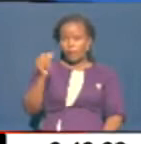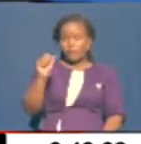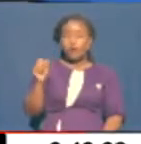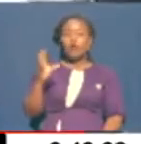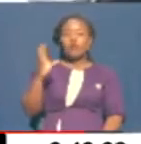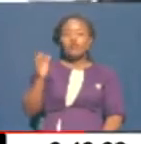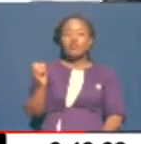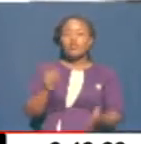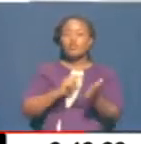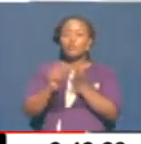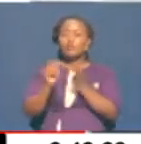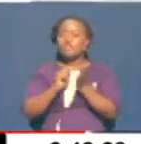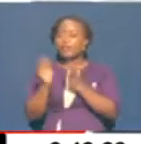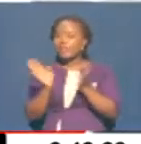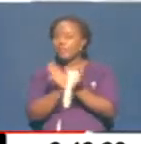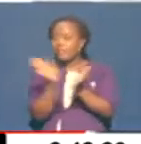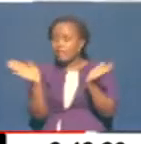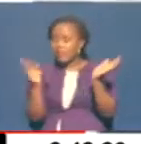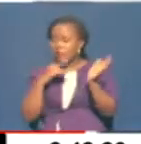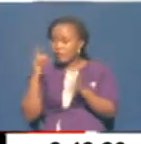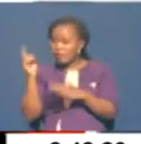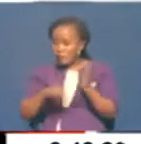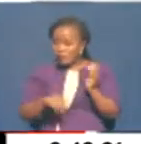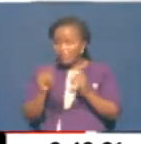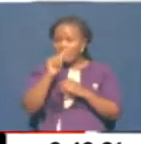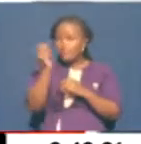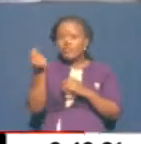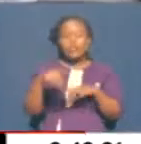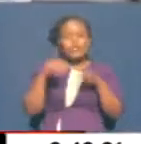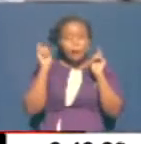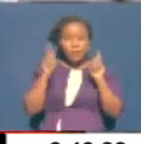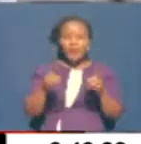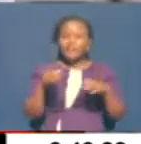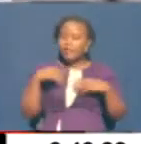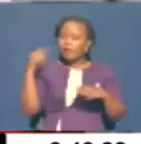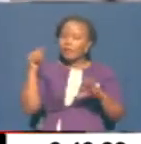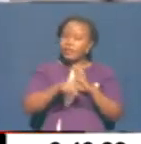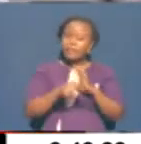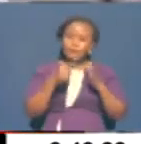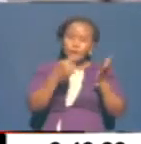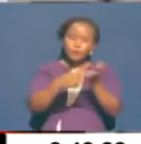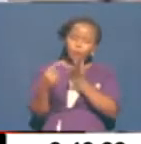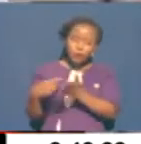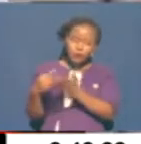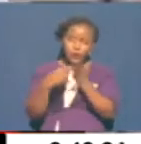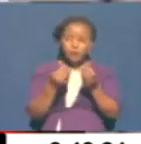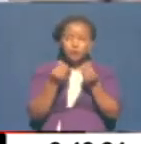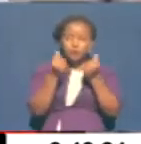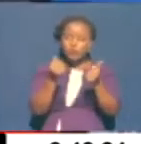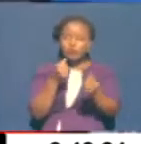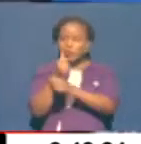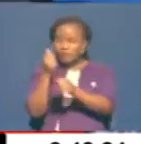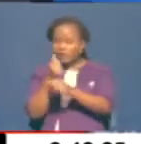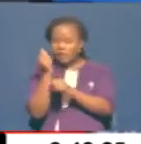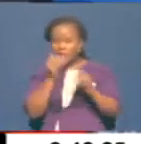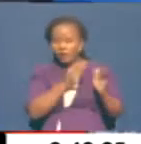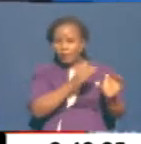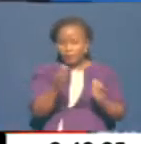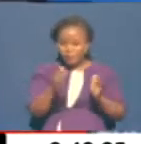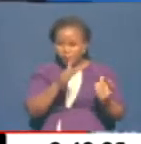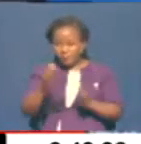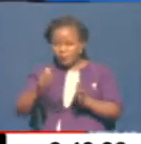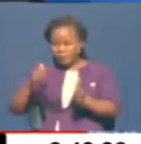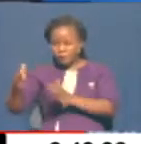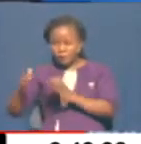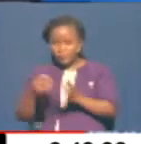Njogu says Kenya should have a candid conversation on strengthening disaster preparedness. One of the problems that has been identified